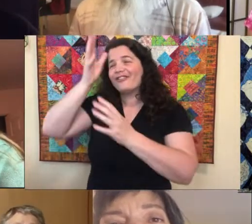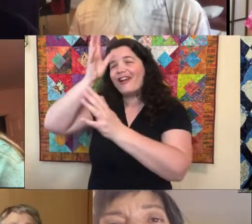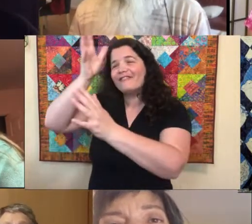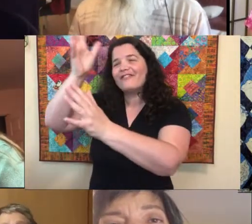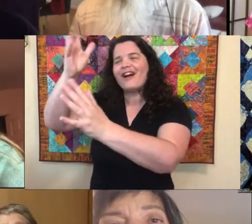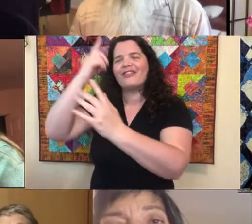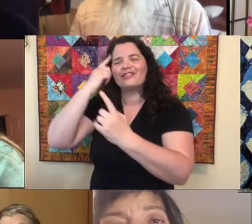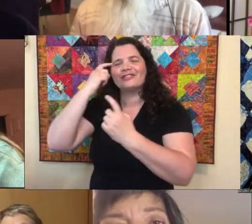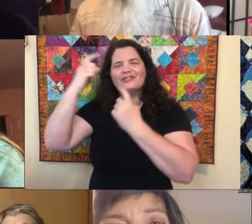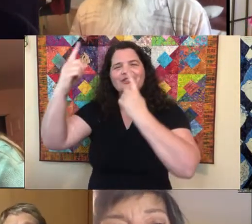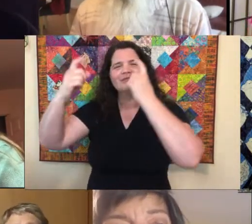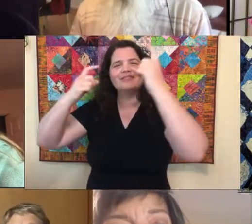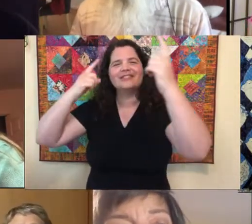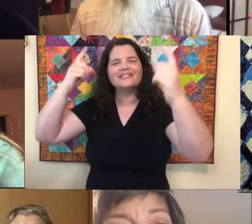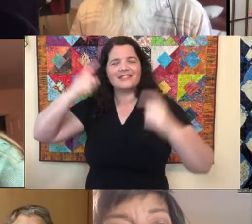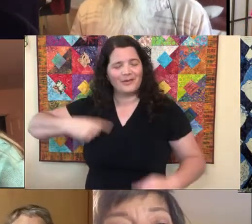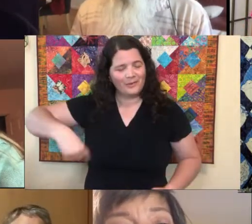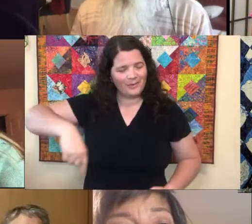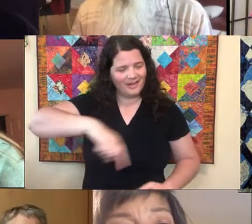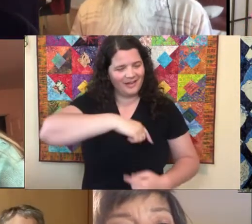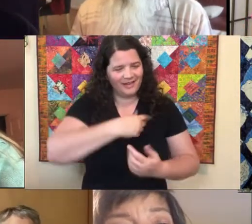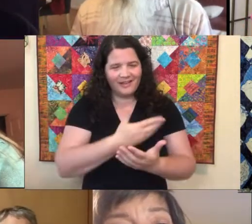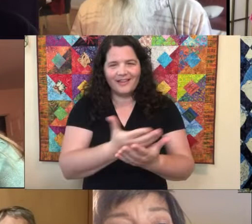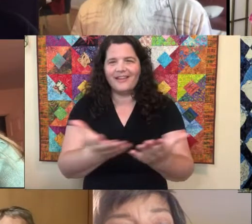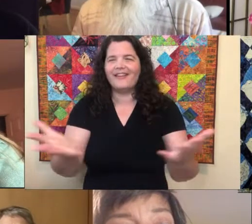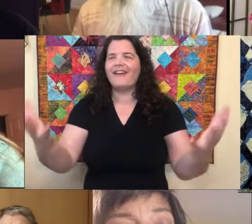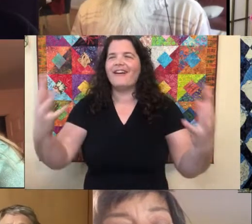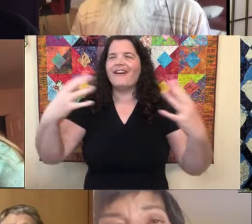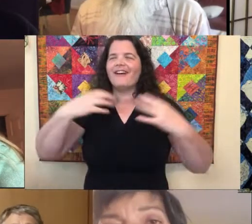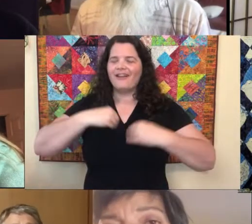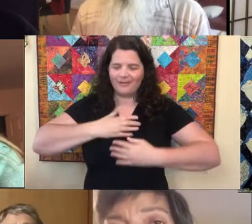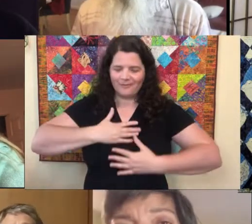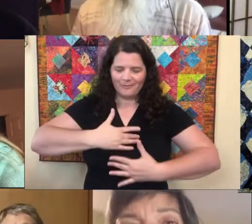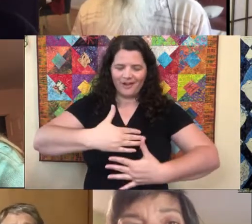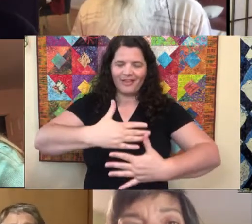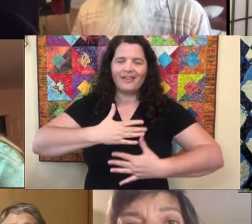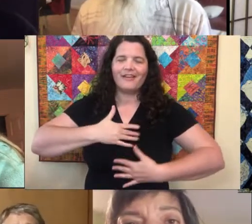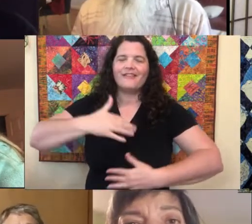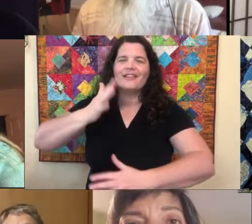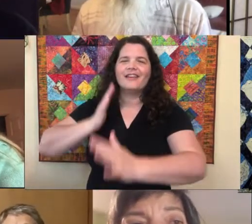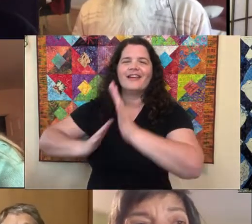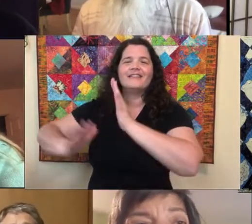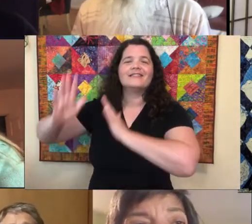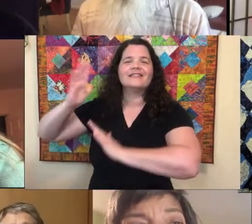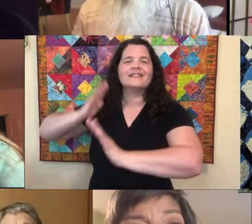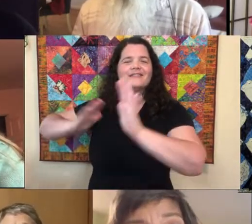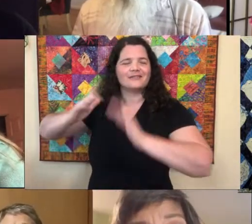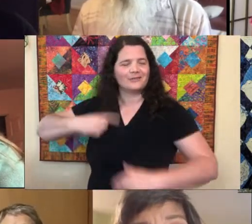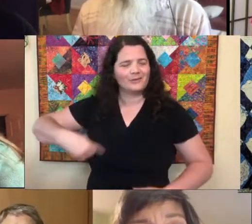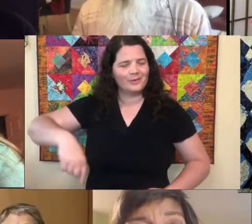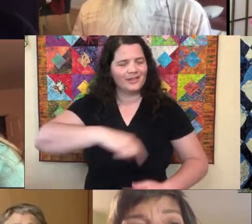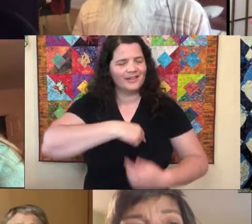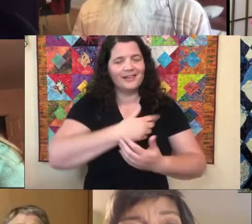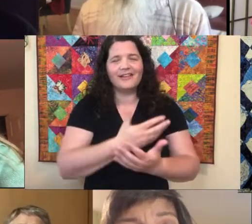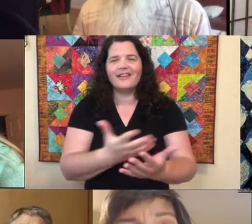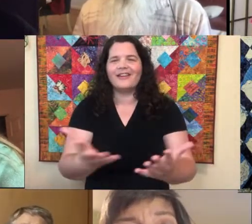our grandmother's dreams. We are the breath of our ancestors.